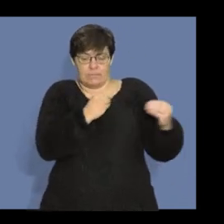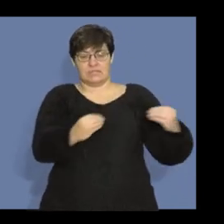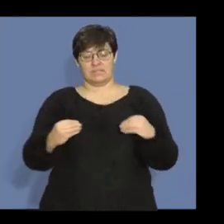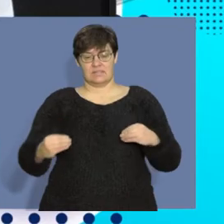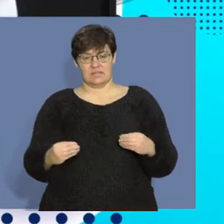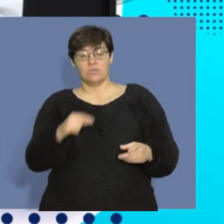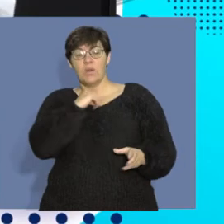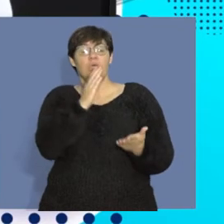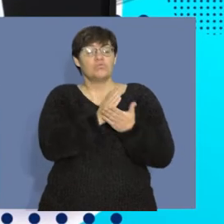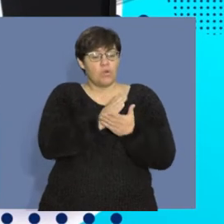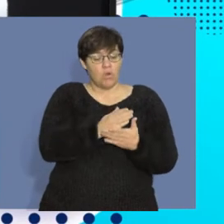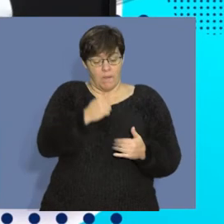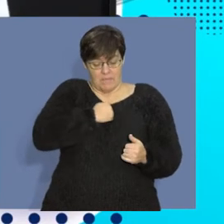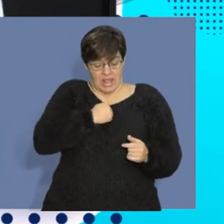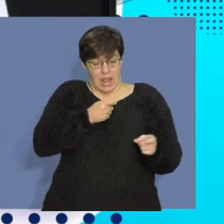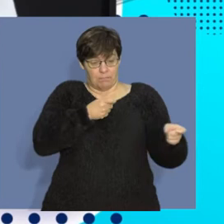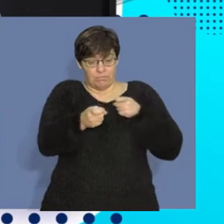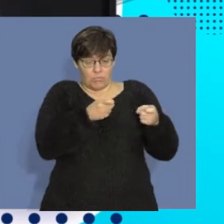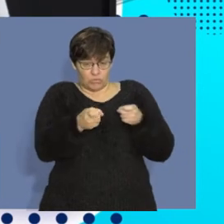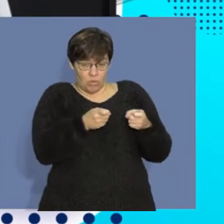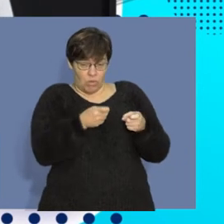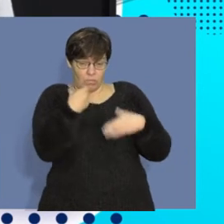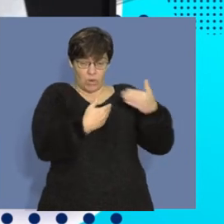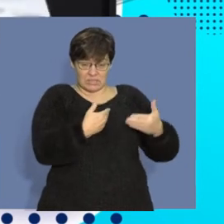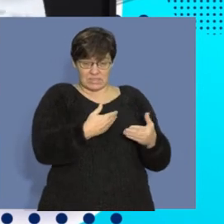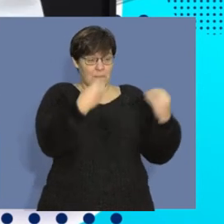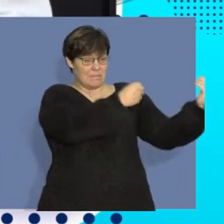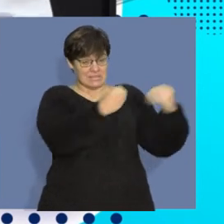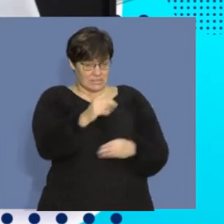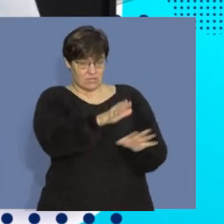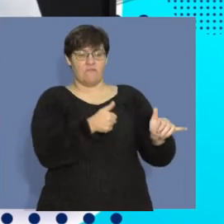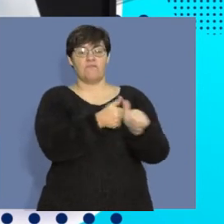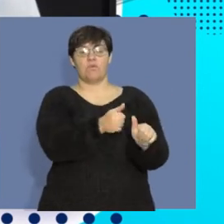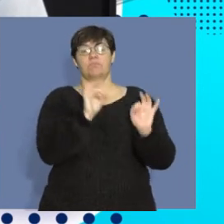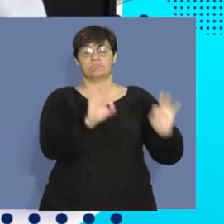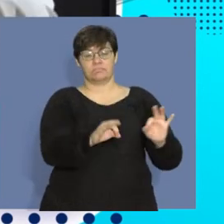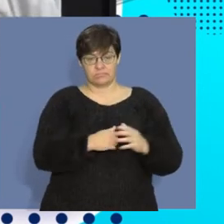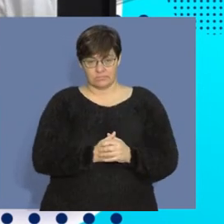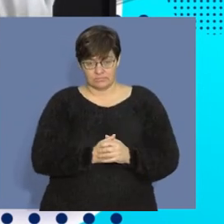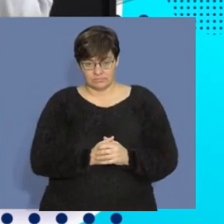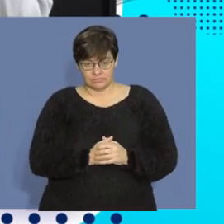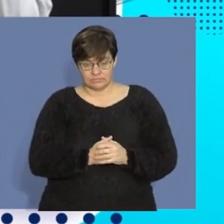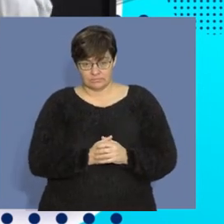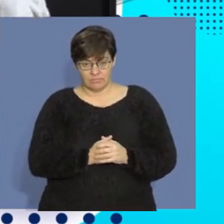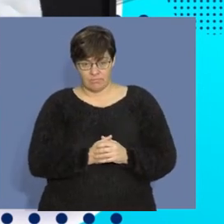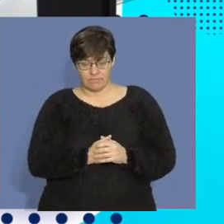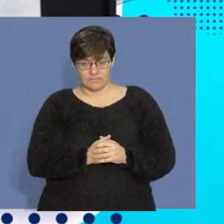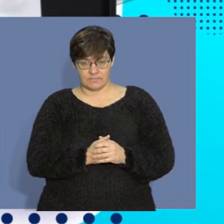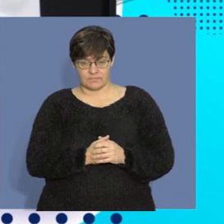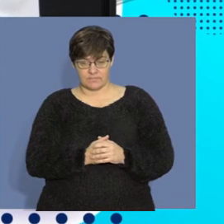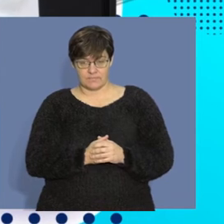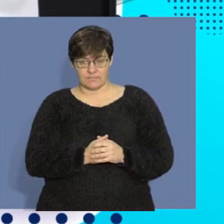ensure that the internal control processes of every business is in